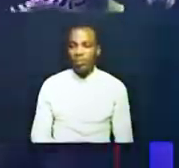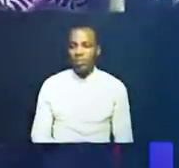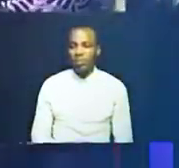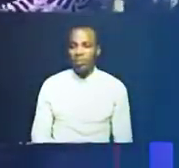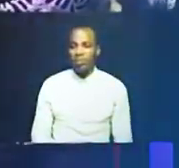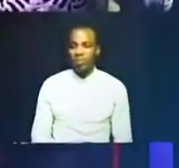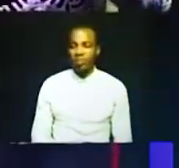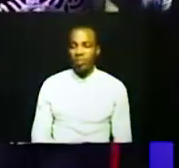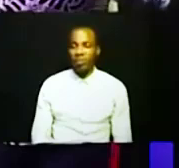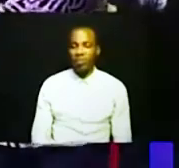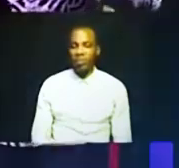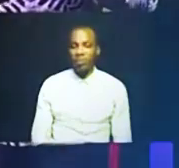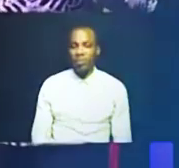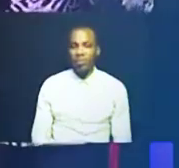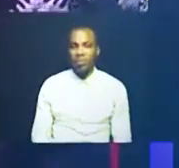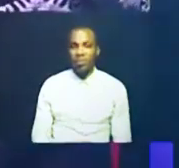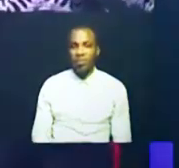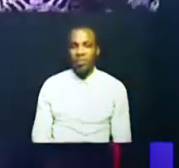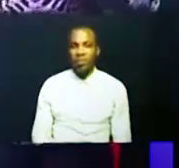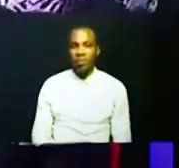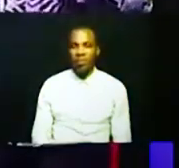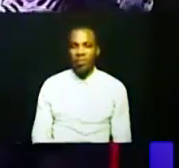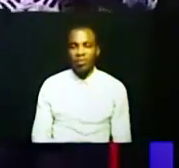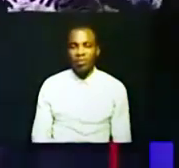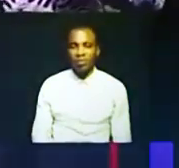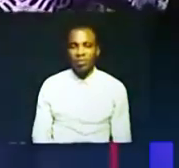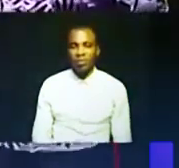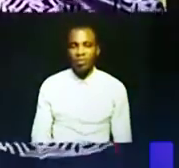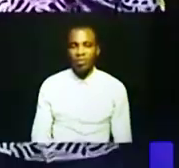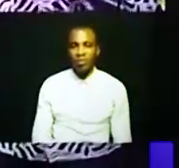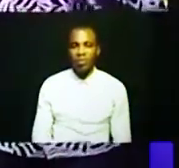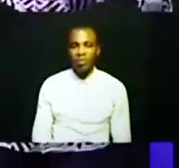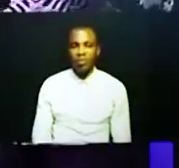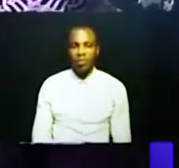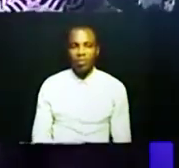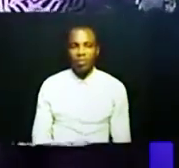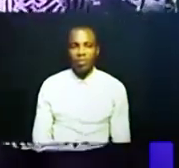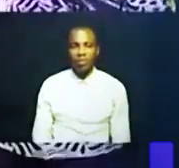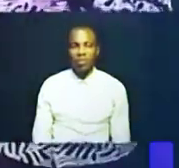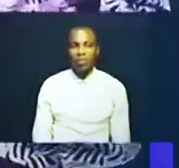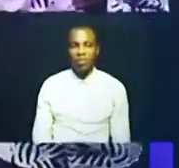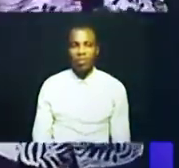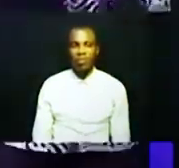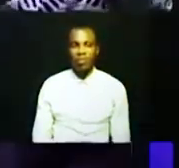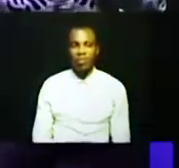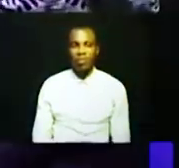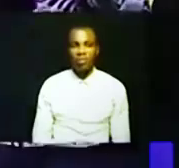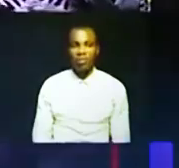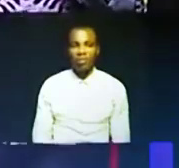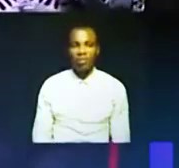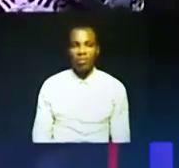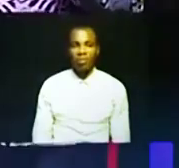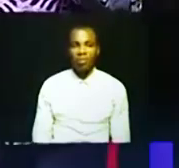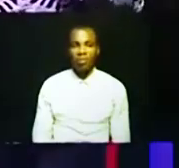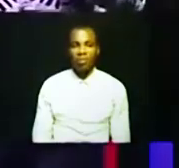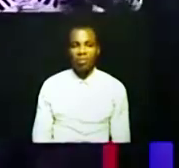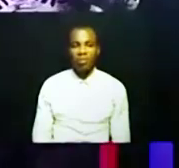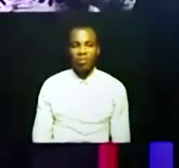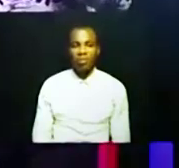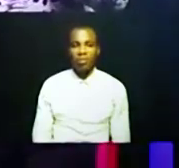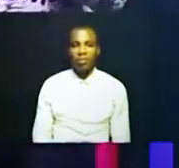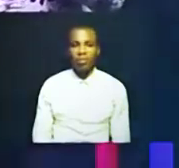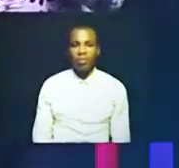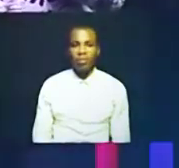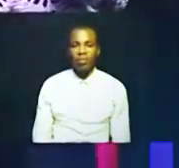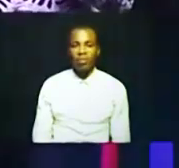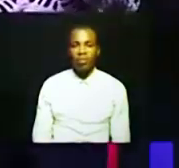obi, ebe bom se, mwombe nanti atina se, awarefu wo. Mwunkwa nenyina, na one se, enipa natina da, kuziso wobe titi mwentem.